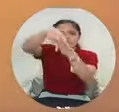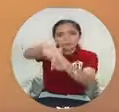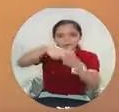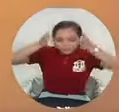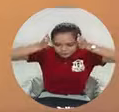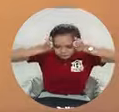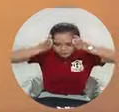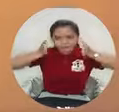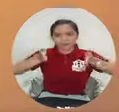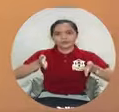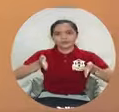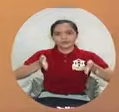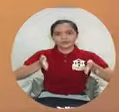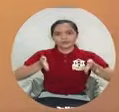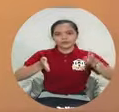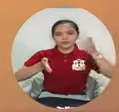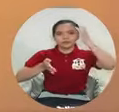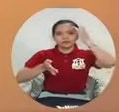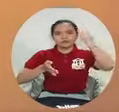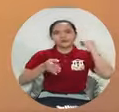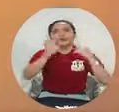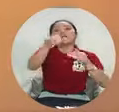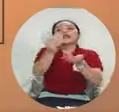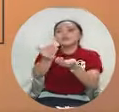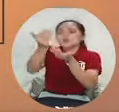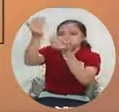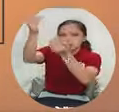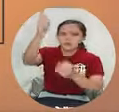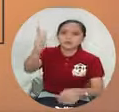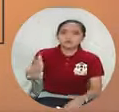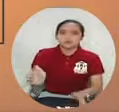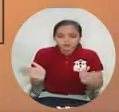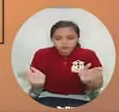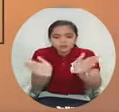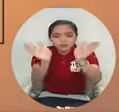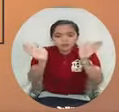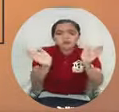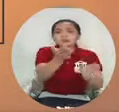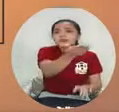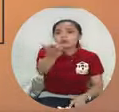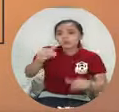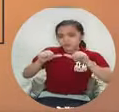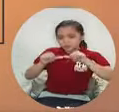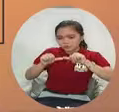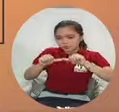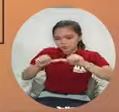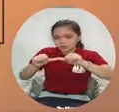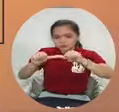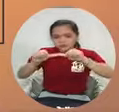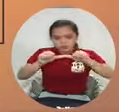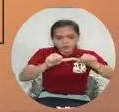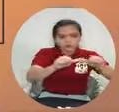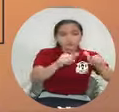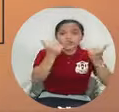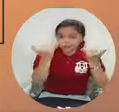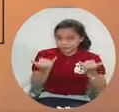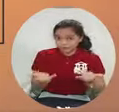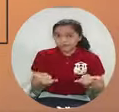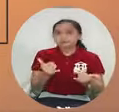Your commitment will push you to move forward. Your commitment will prompt you to be